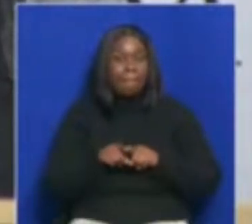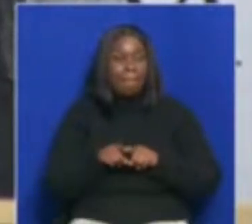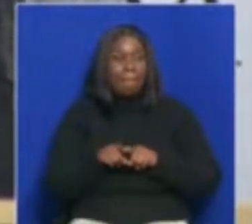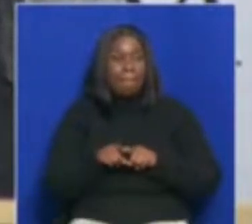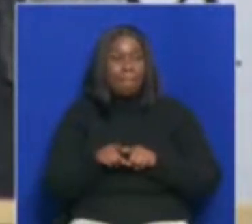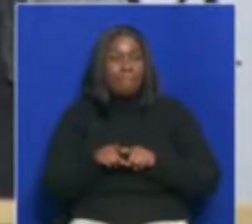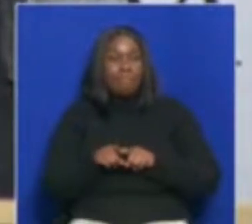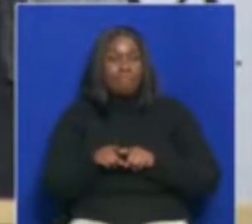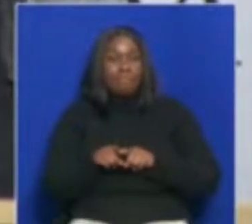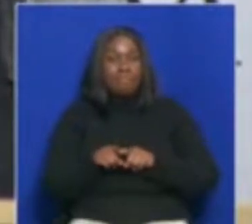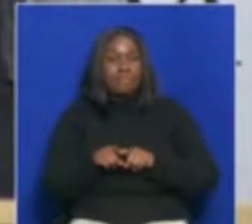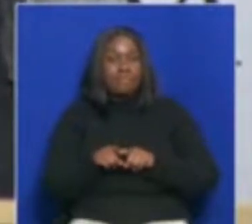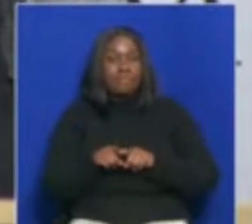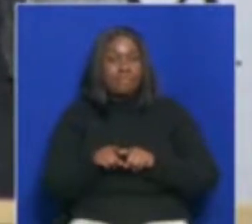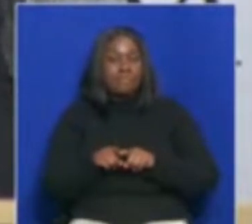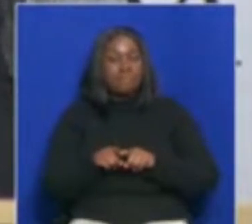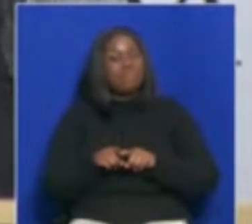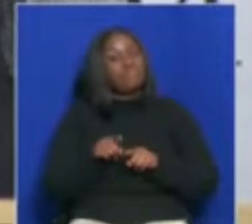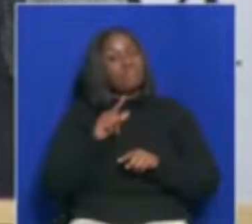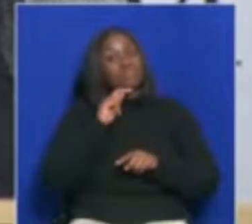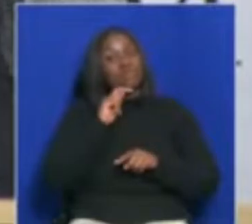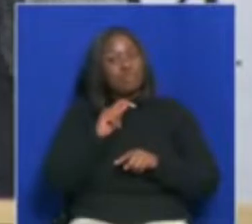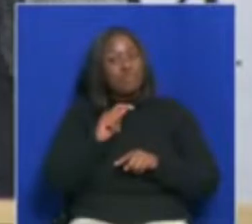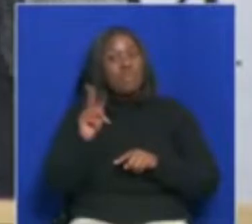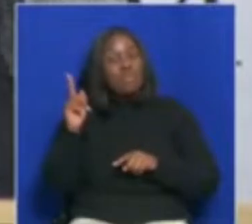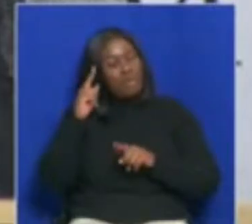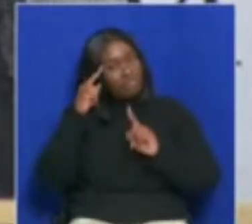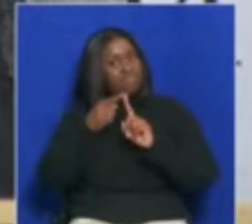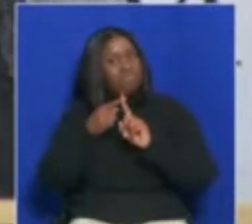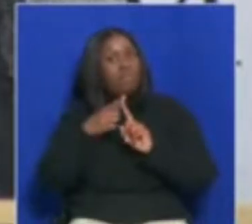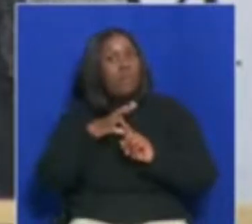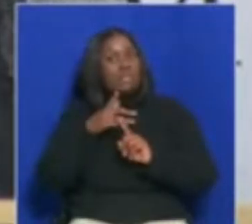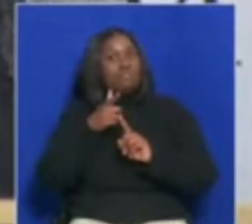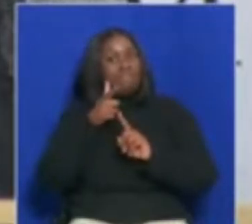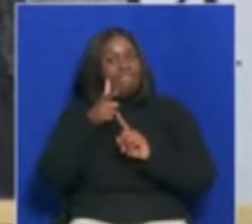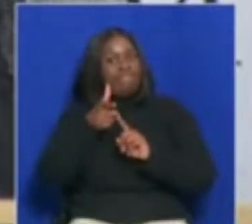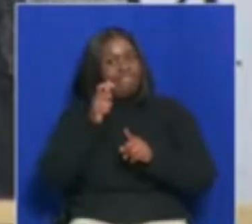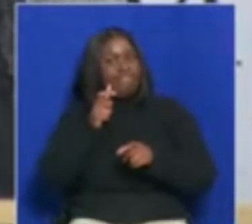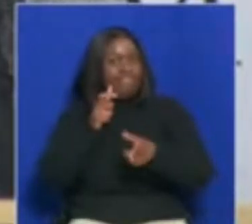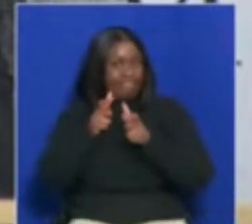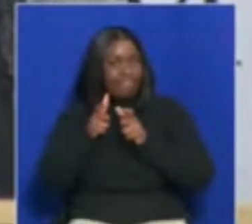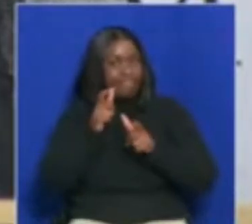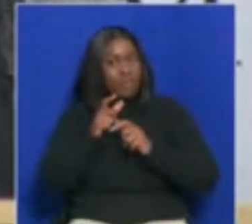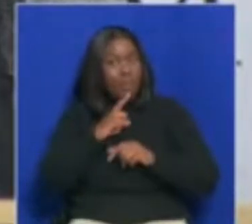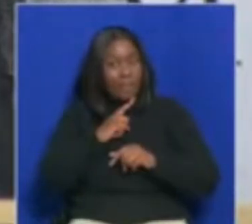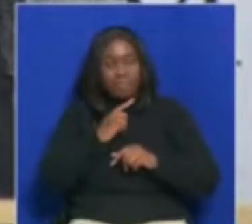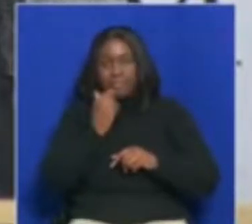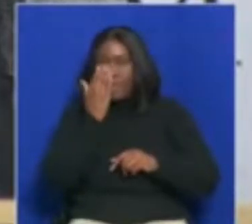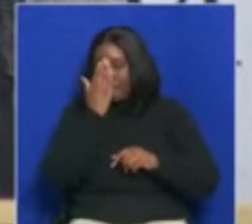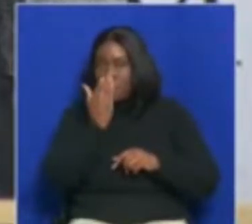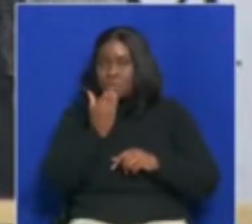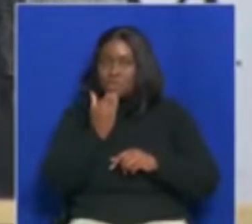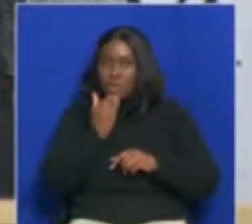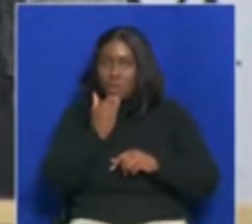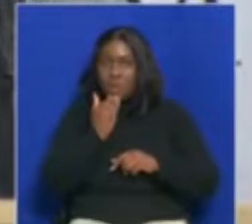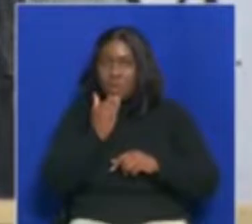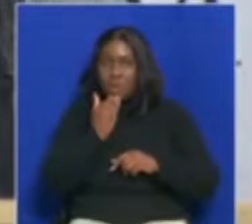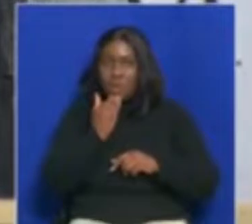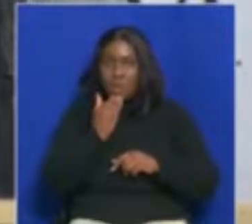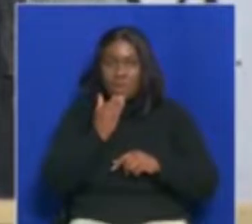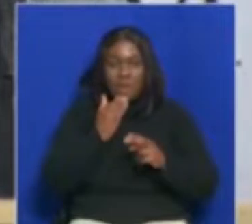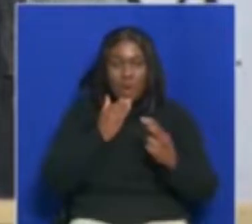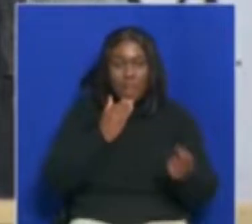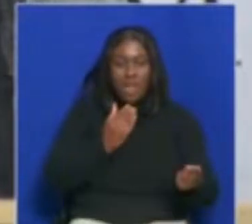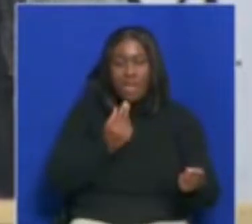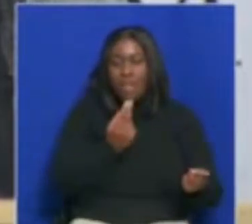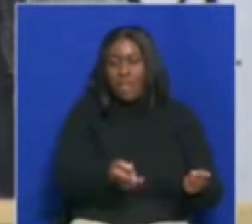that this could have been an hit is that the photos of the deceased at the